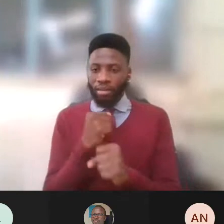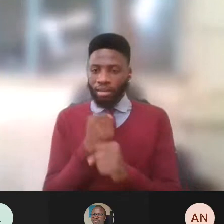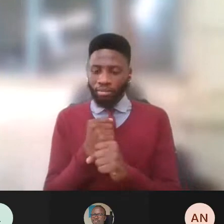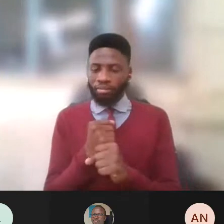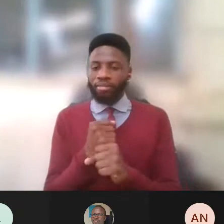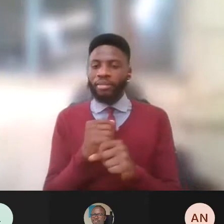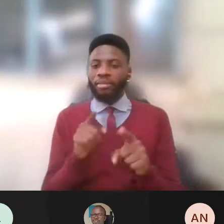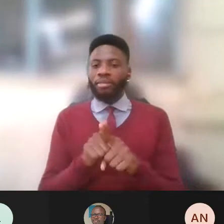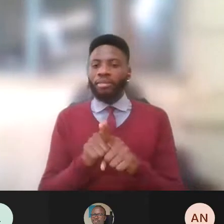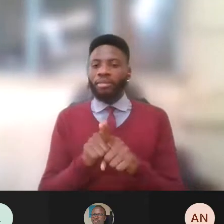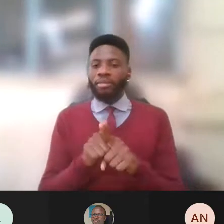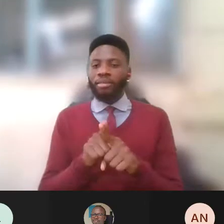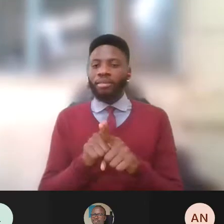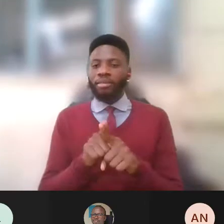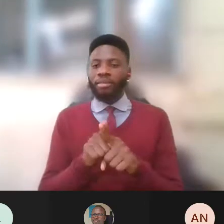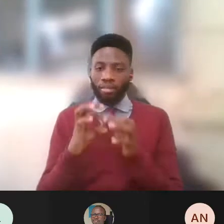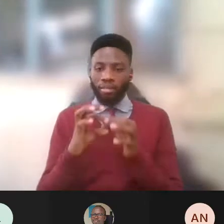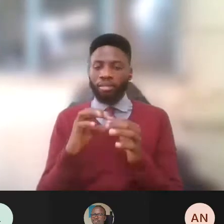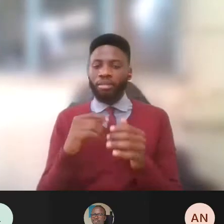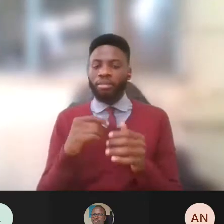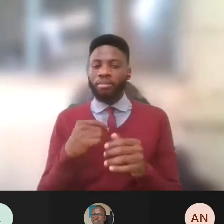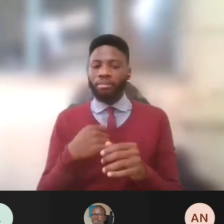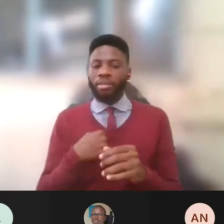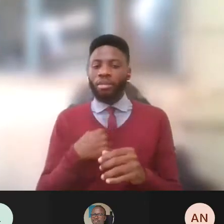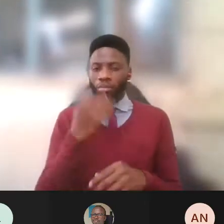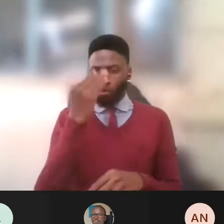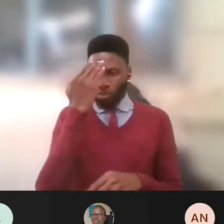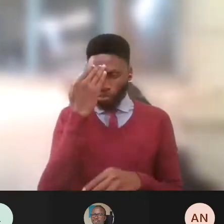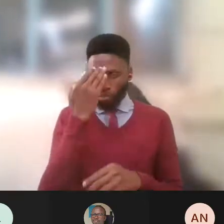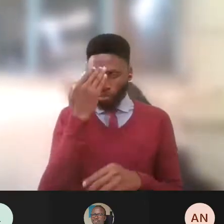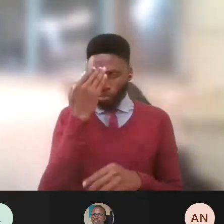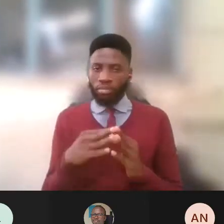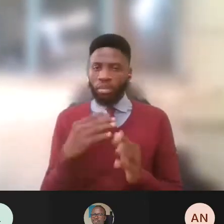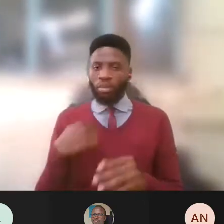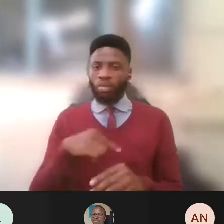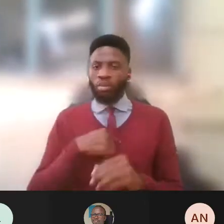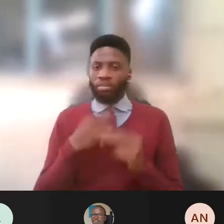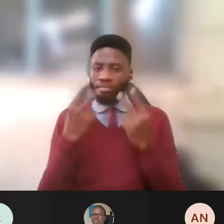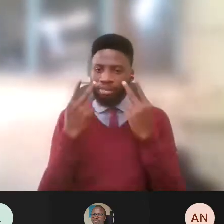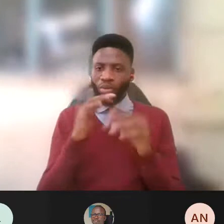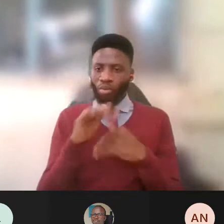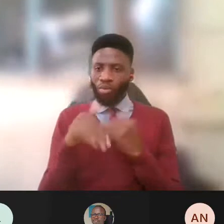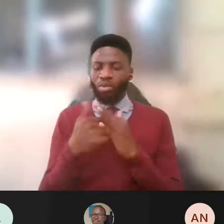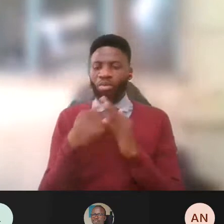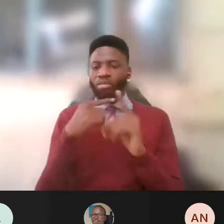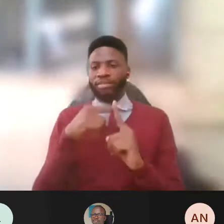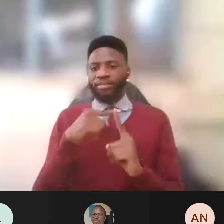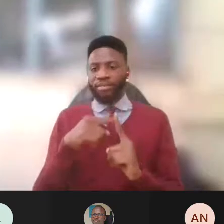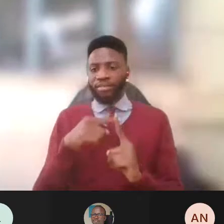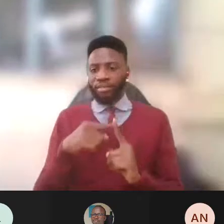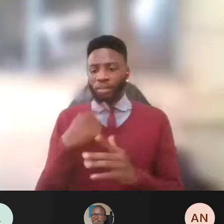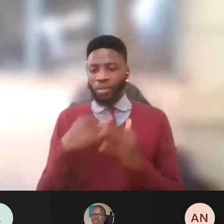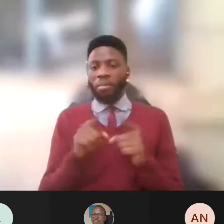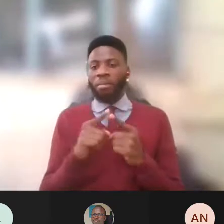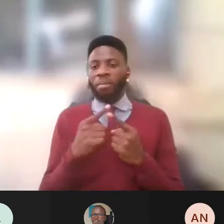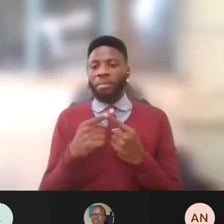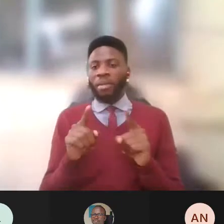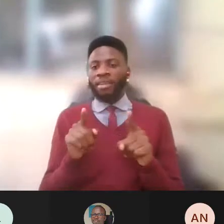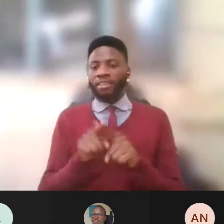a bit of technical skills. So you don't have to be the next, expert programmer, but you at least need to know how to